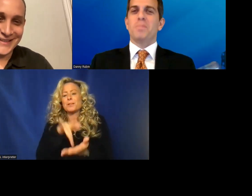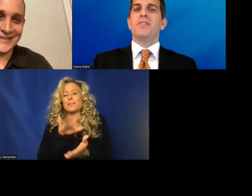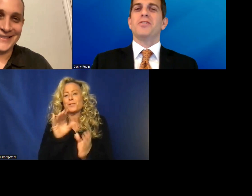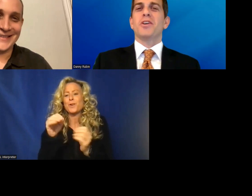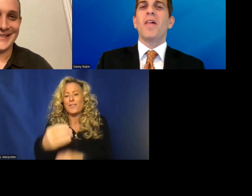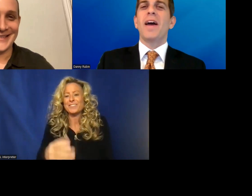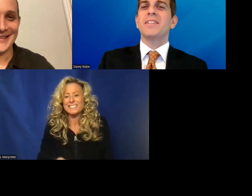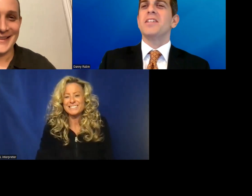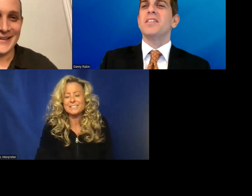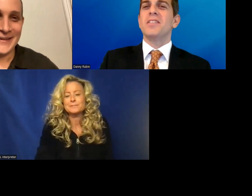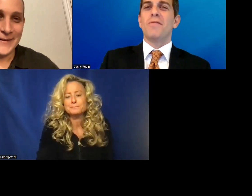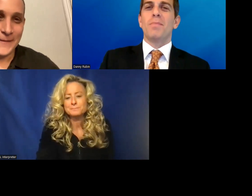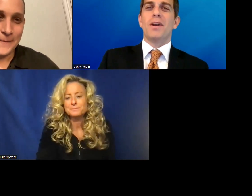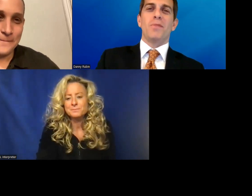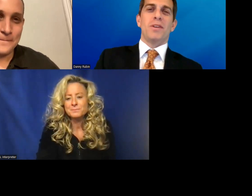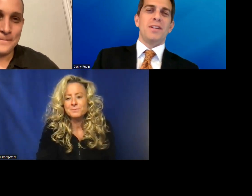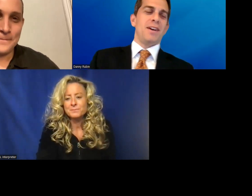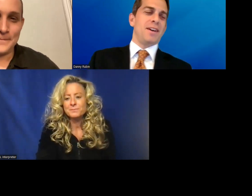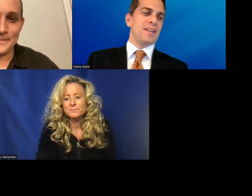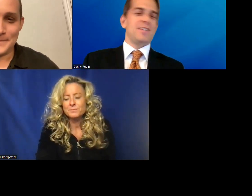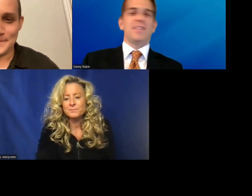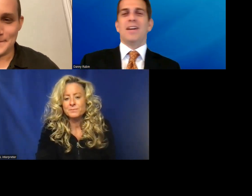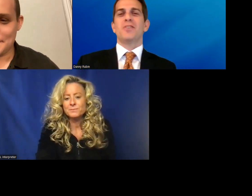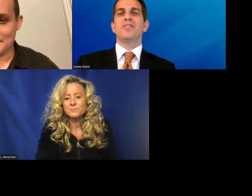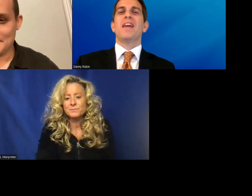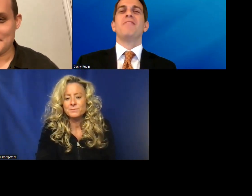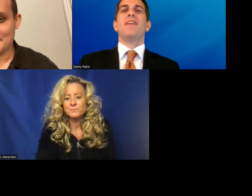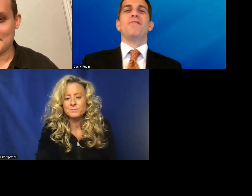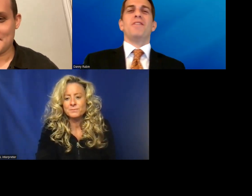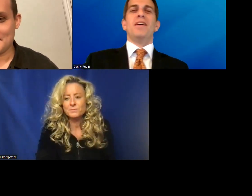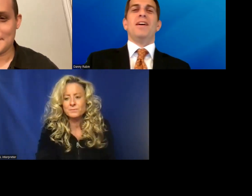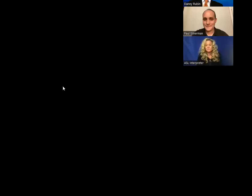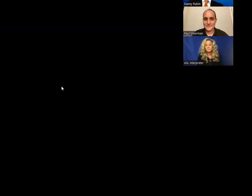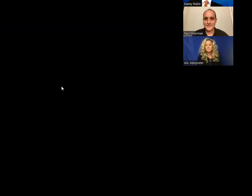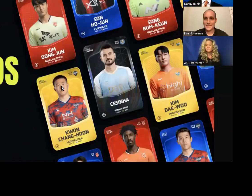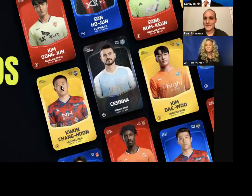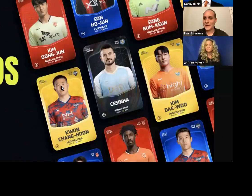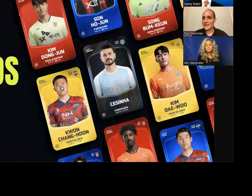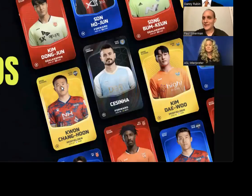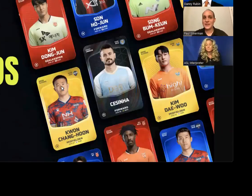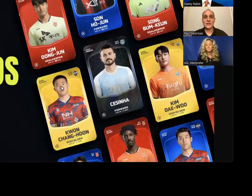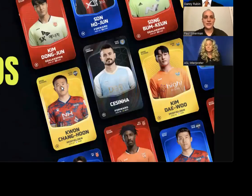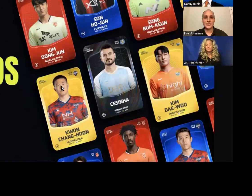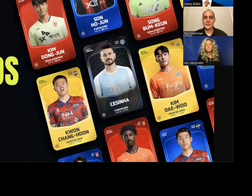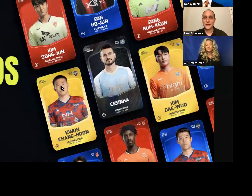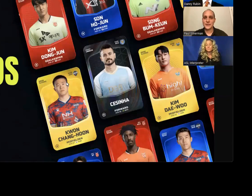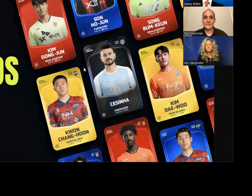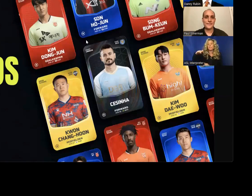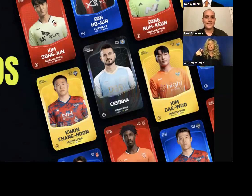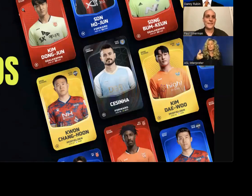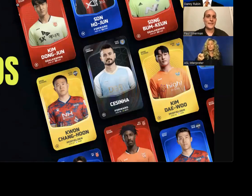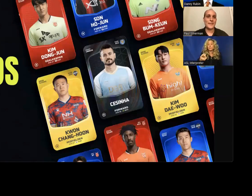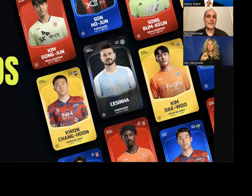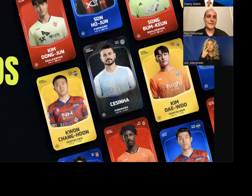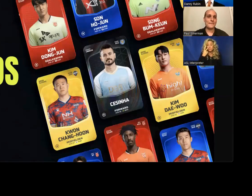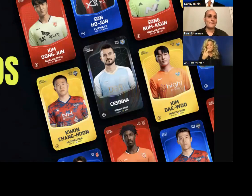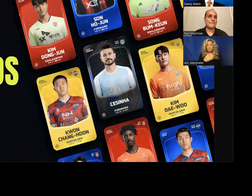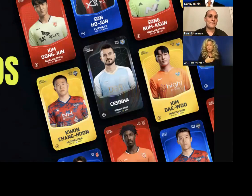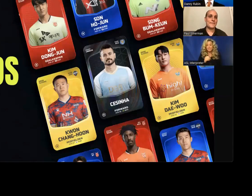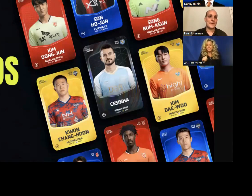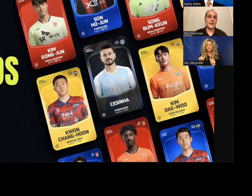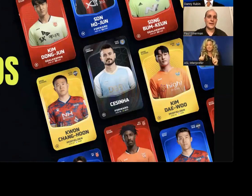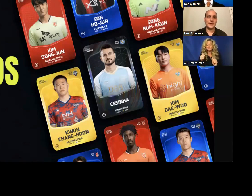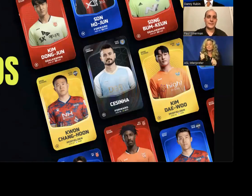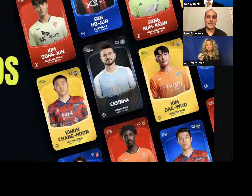that as suspense. You're going to like to see this, everybody, when he gets to the end. So save that for the end of your. Okay. Can you see my screen? Yes, I